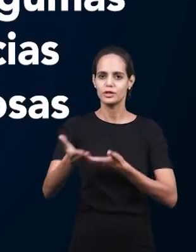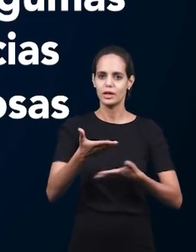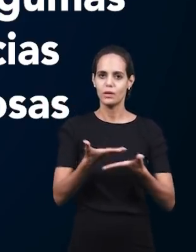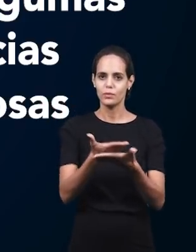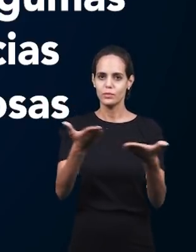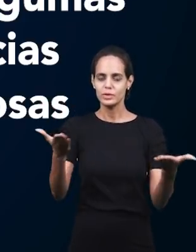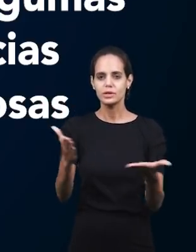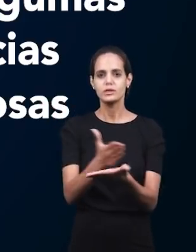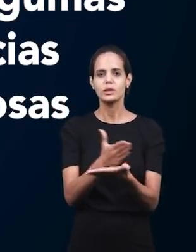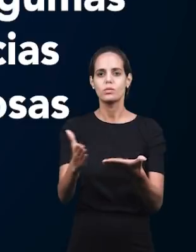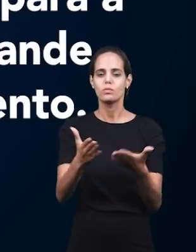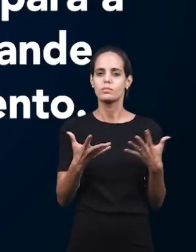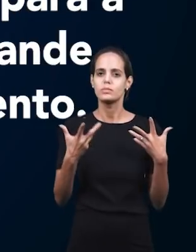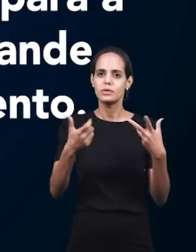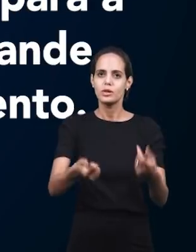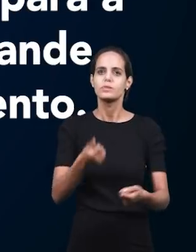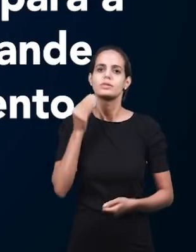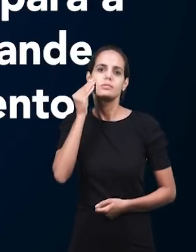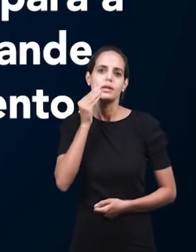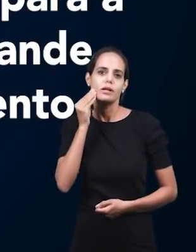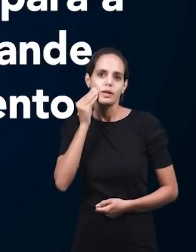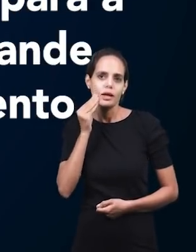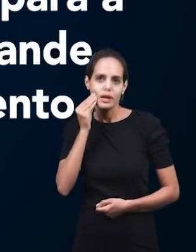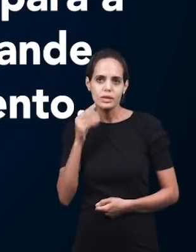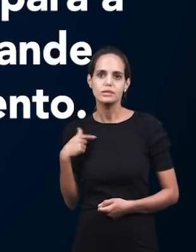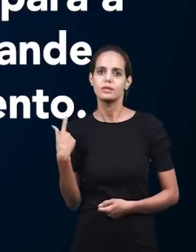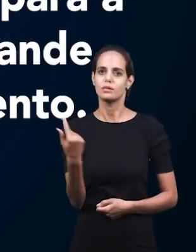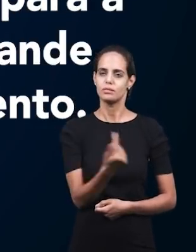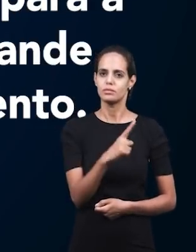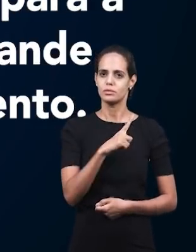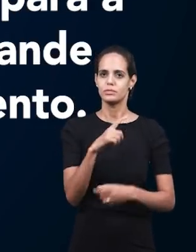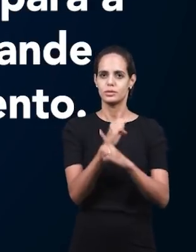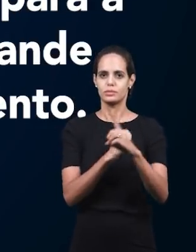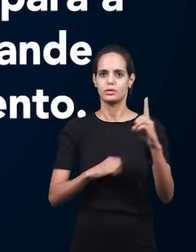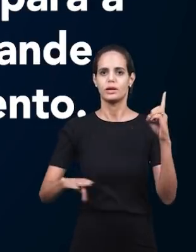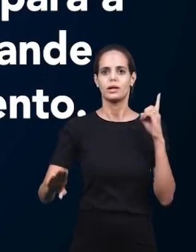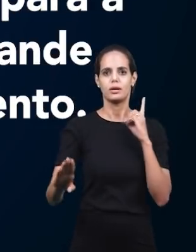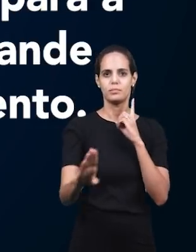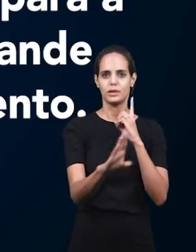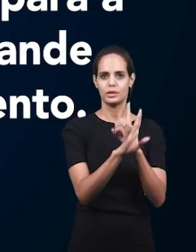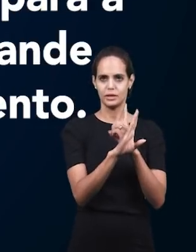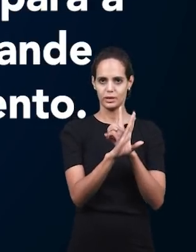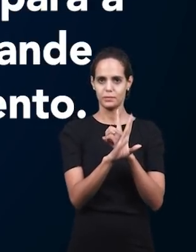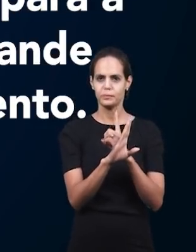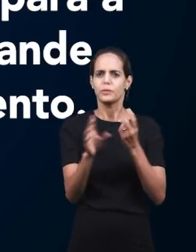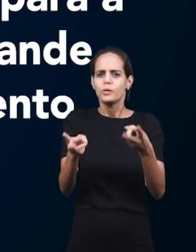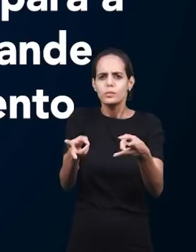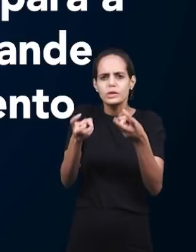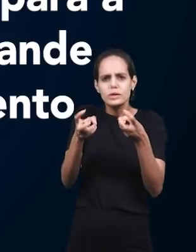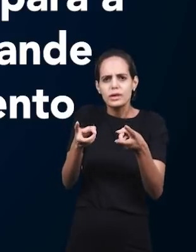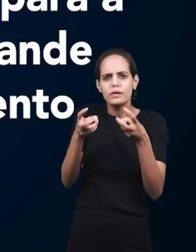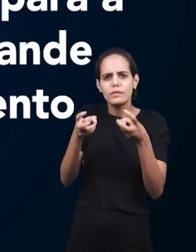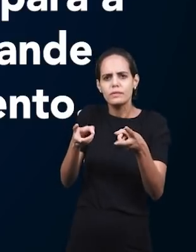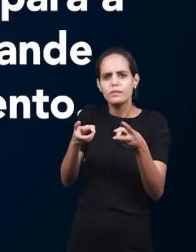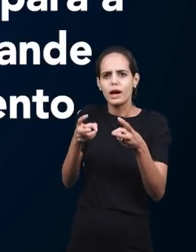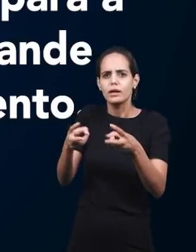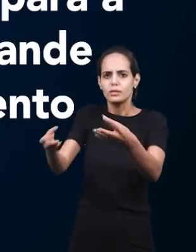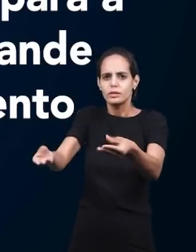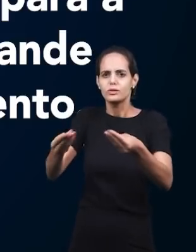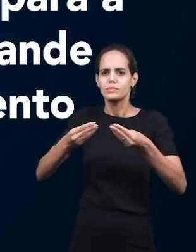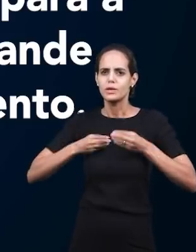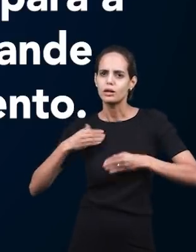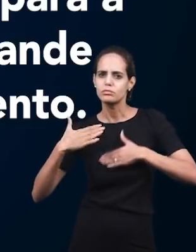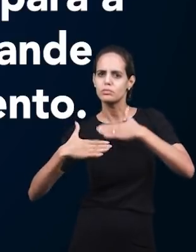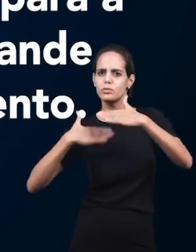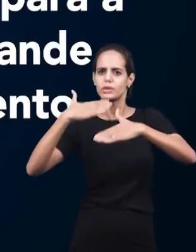the wonderful experiences that we have been having with the Sunday Bible School. We have noticed that it has